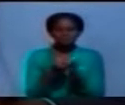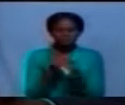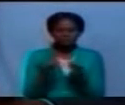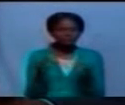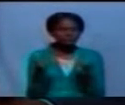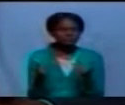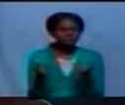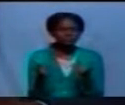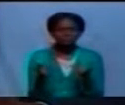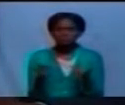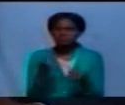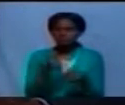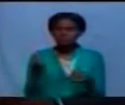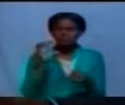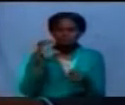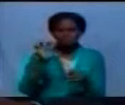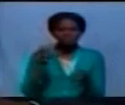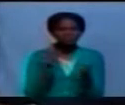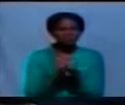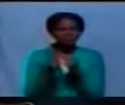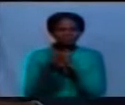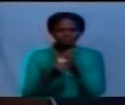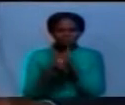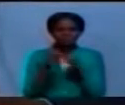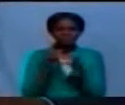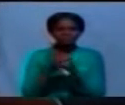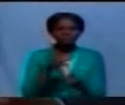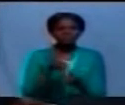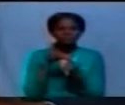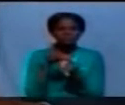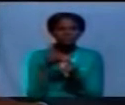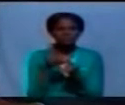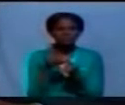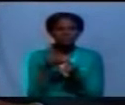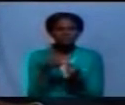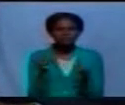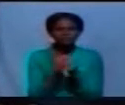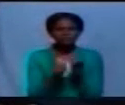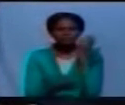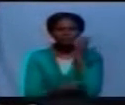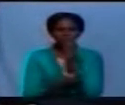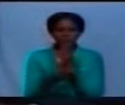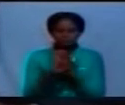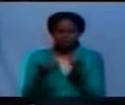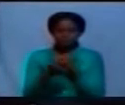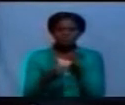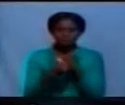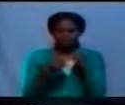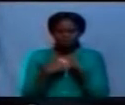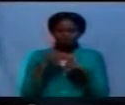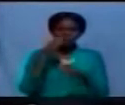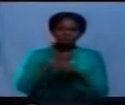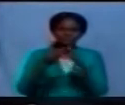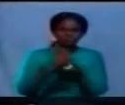we have the other sector of the non-banks. These are specialized institutions. We have the savings banks, the development financial institutions, the building